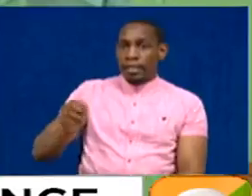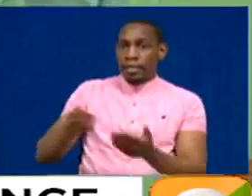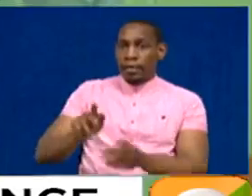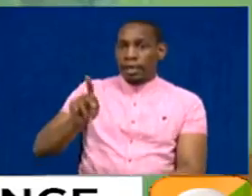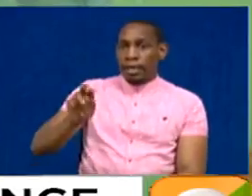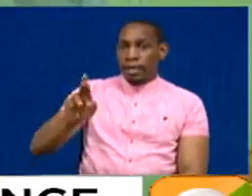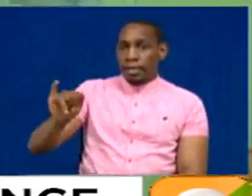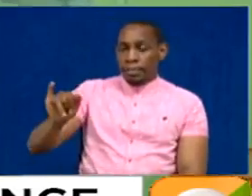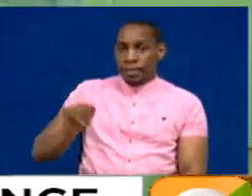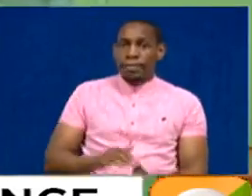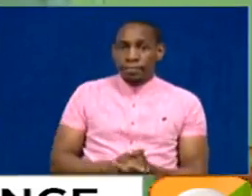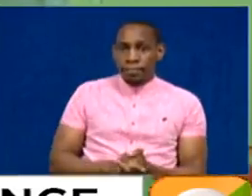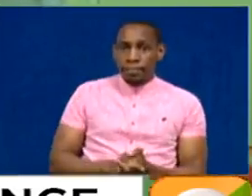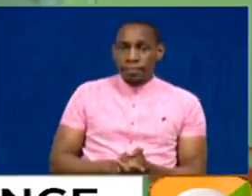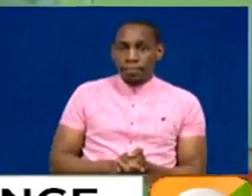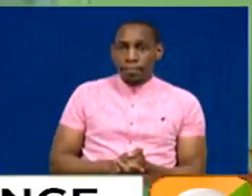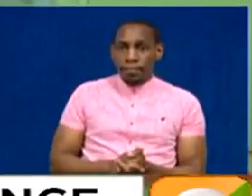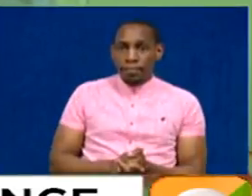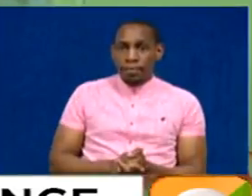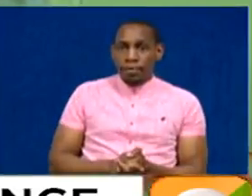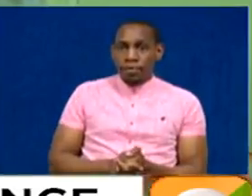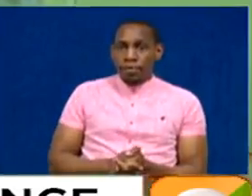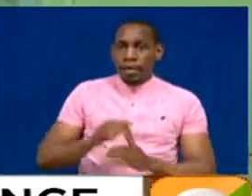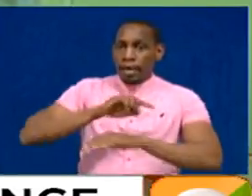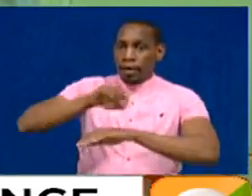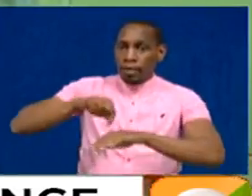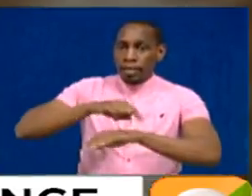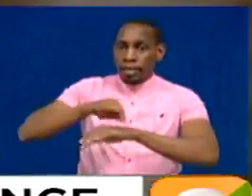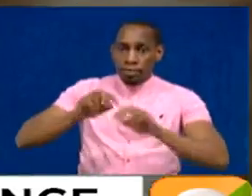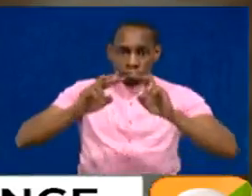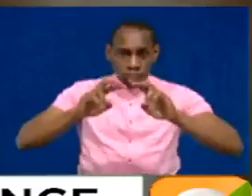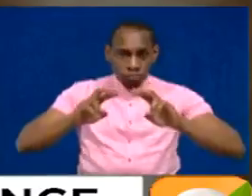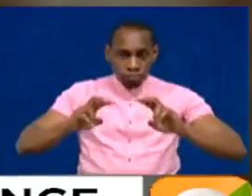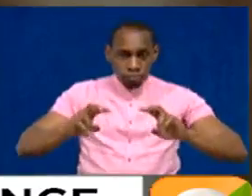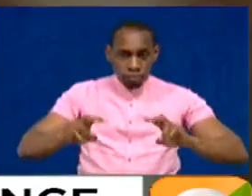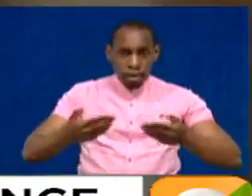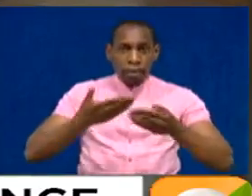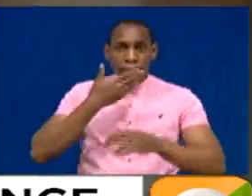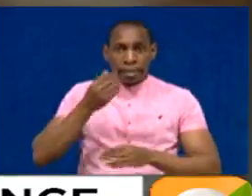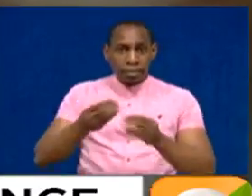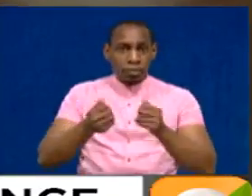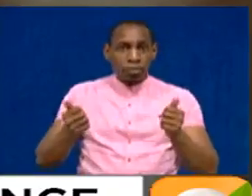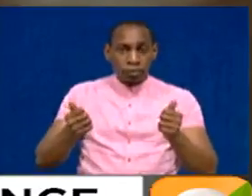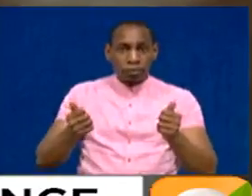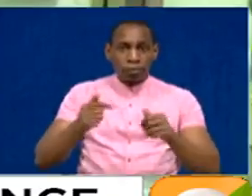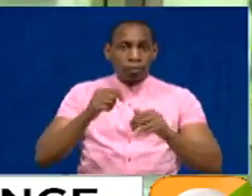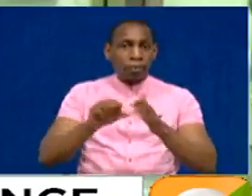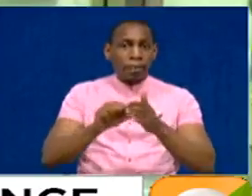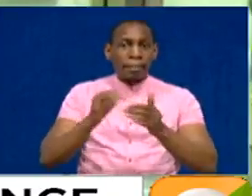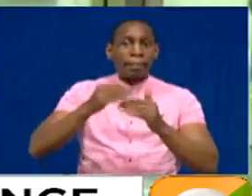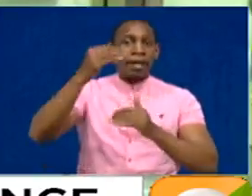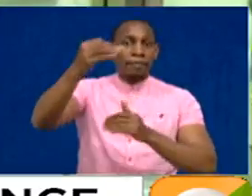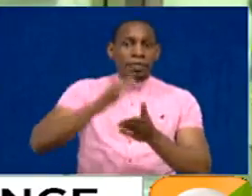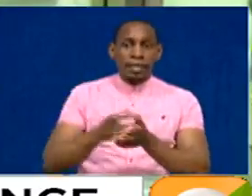Kenya Medical Research Institute spend more hours trying to find answers on how well to resolve the ticking time bomb.